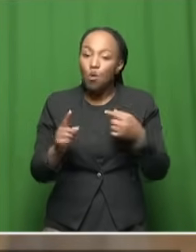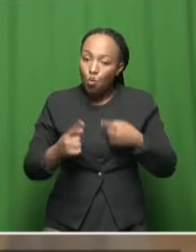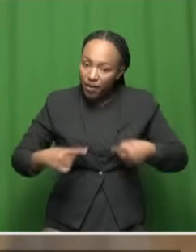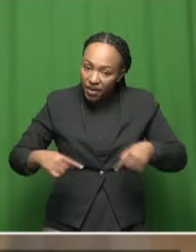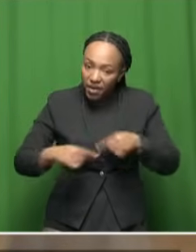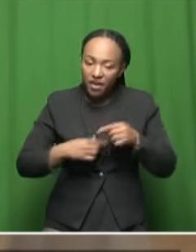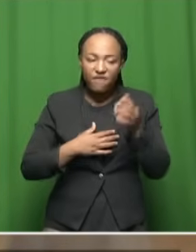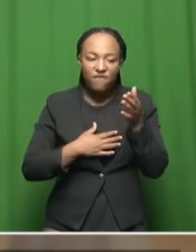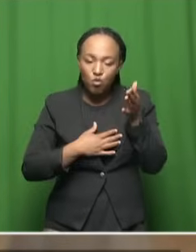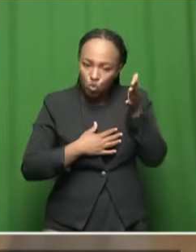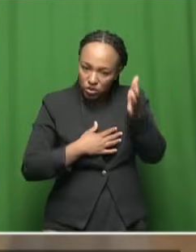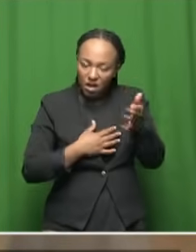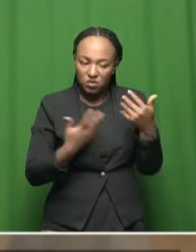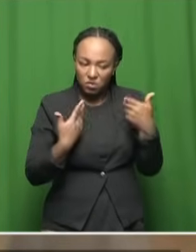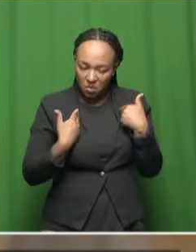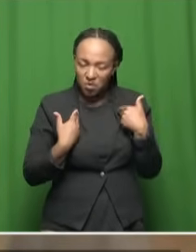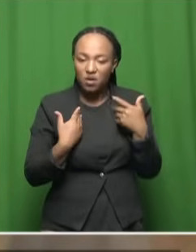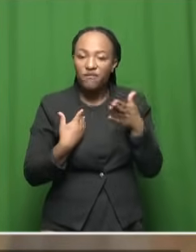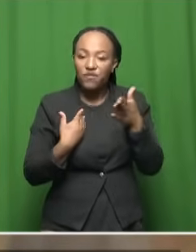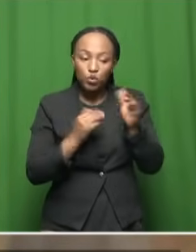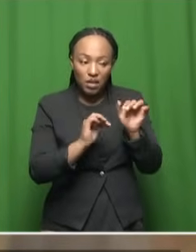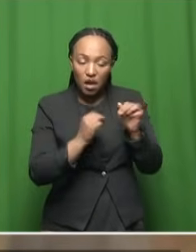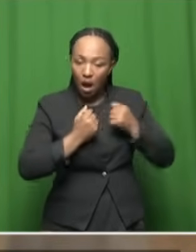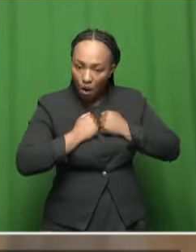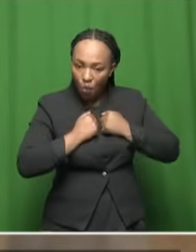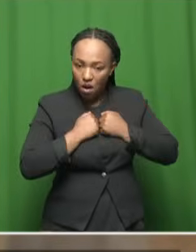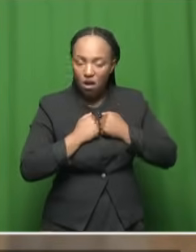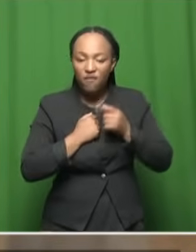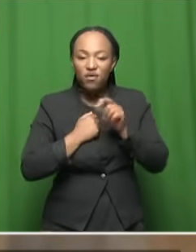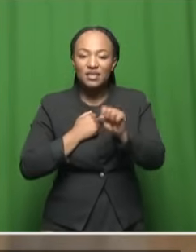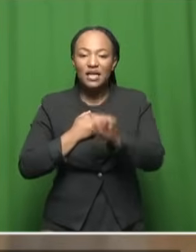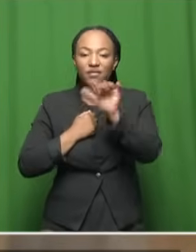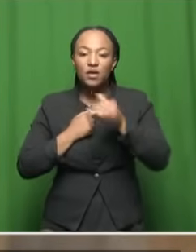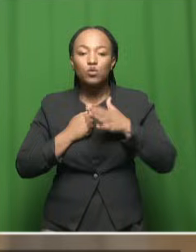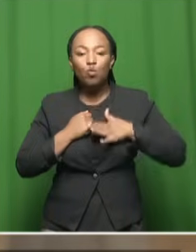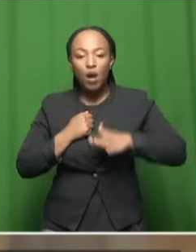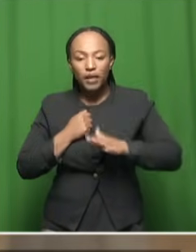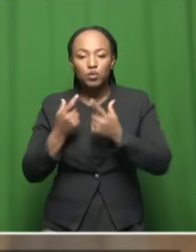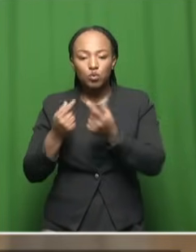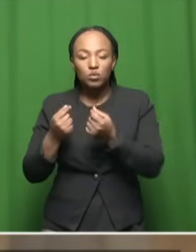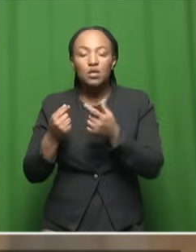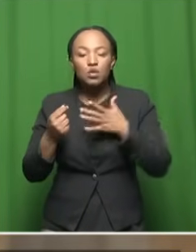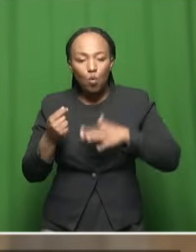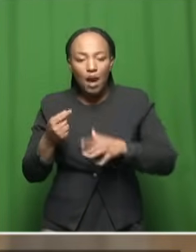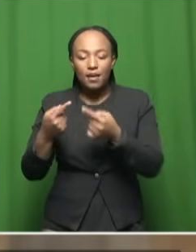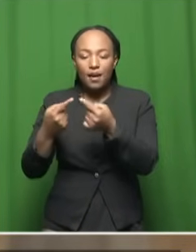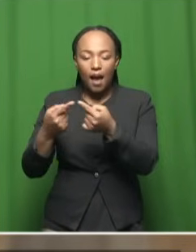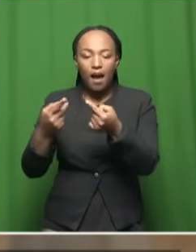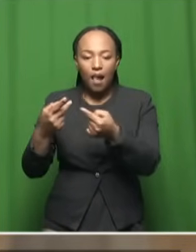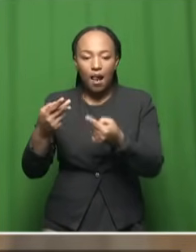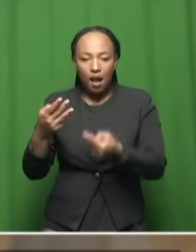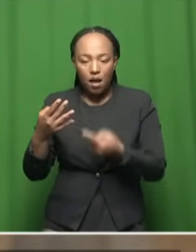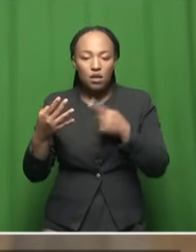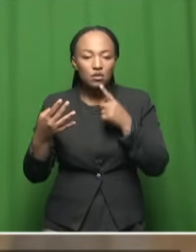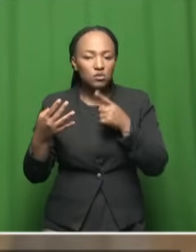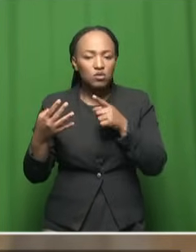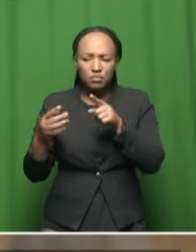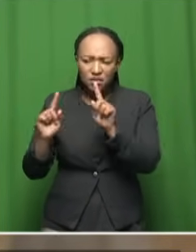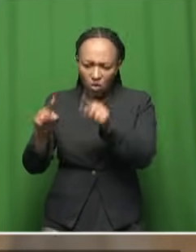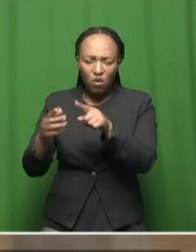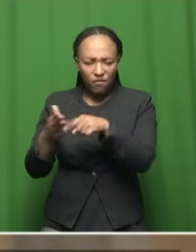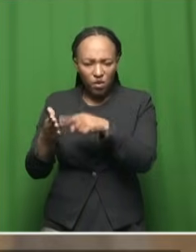future. This is our future. If you want South Africa to have this, you need to go vote. You need to say, I'm here,